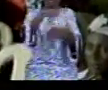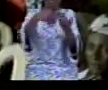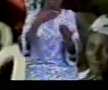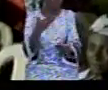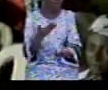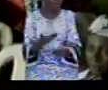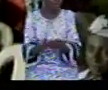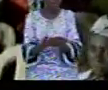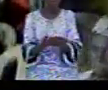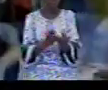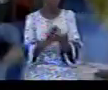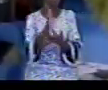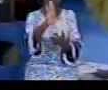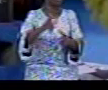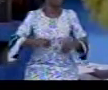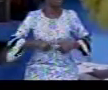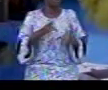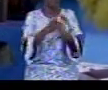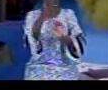not taught, we fall